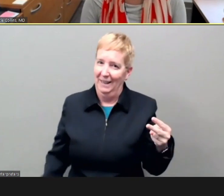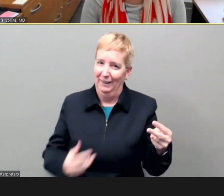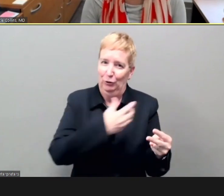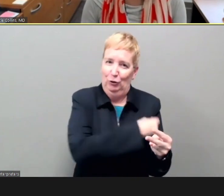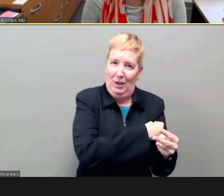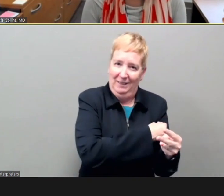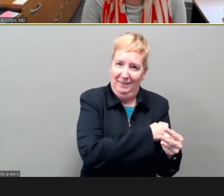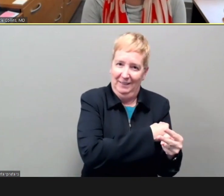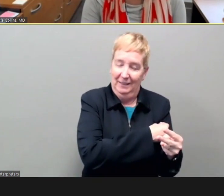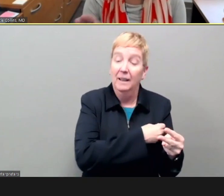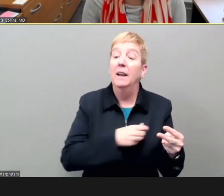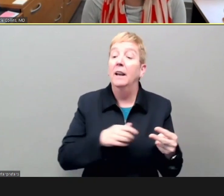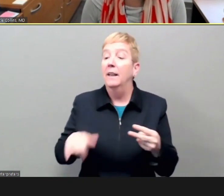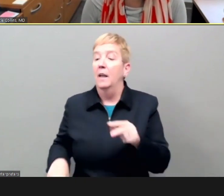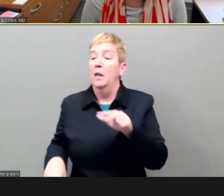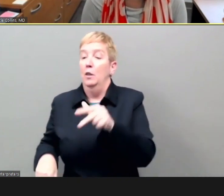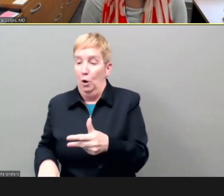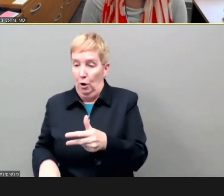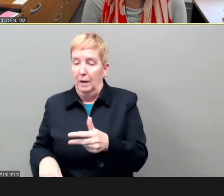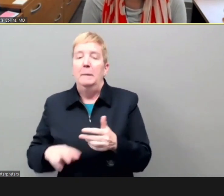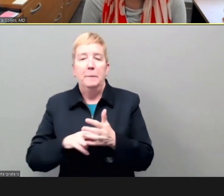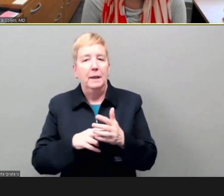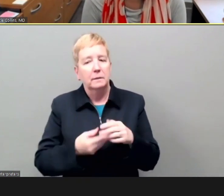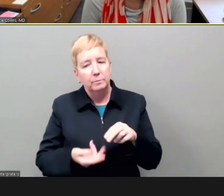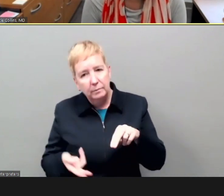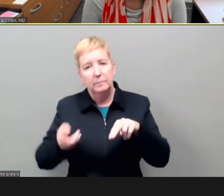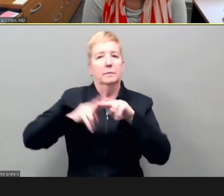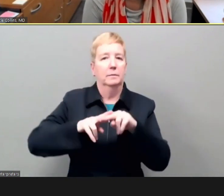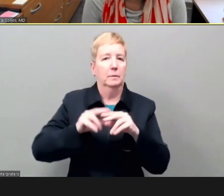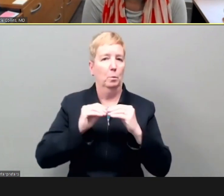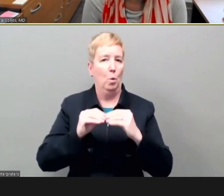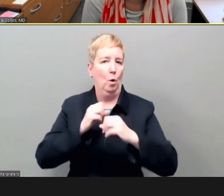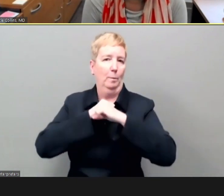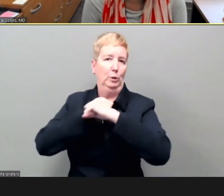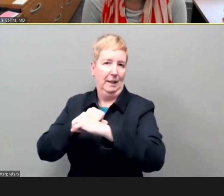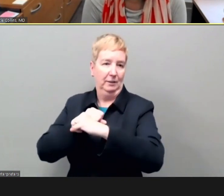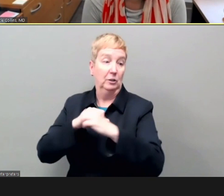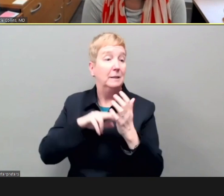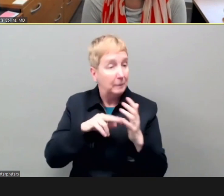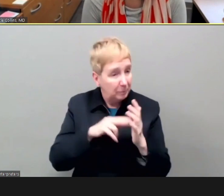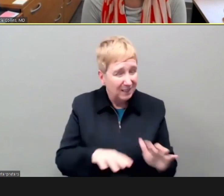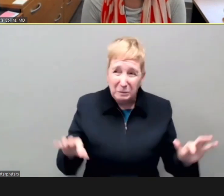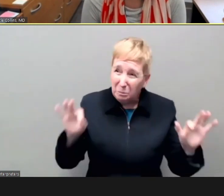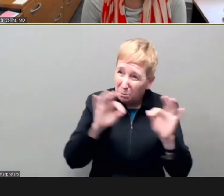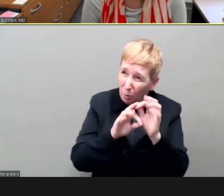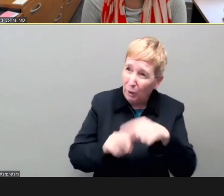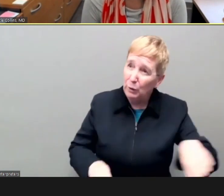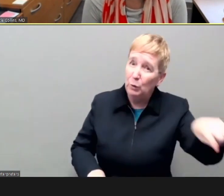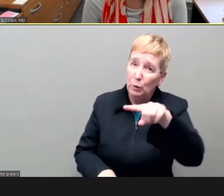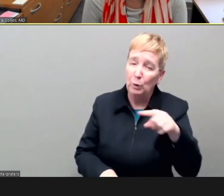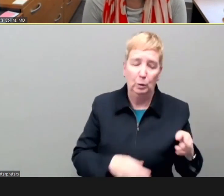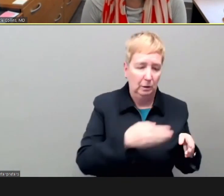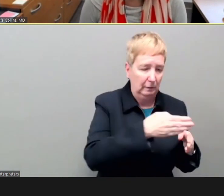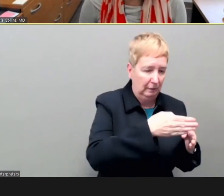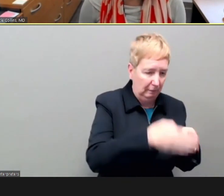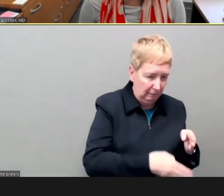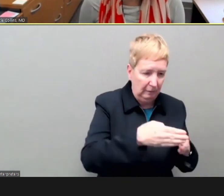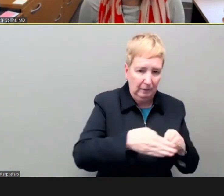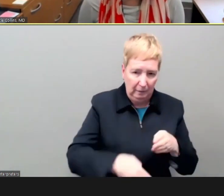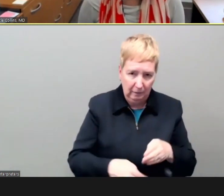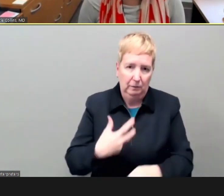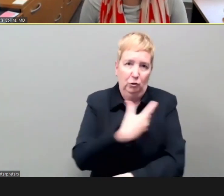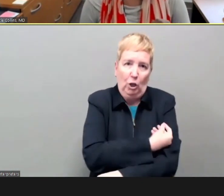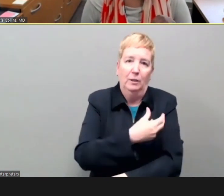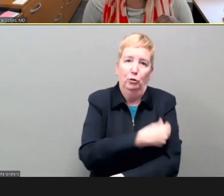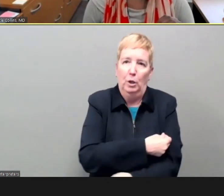because then that booster would add on top of that. So it's really important to complete the vaccine as it's been manufactured. And I want